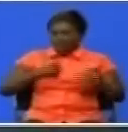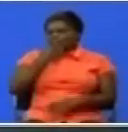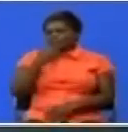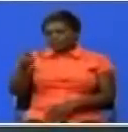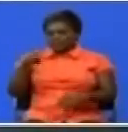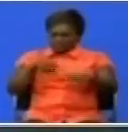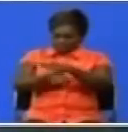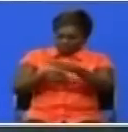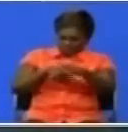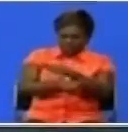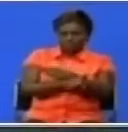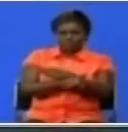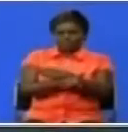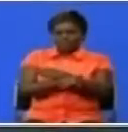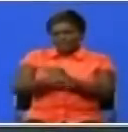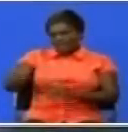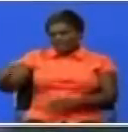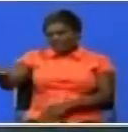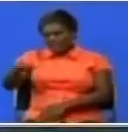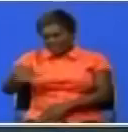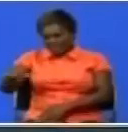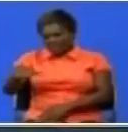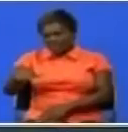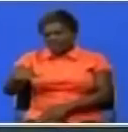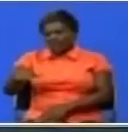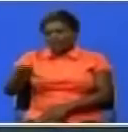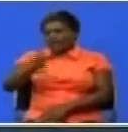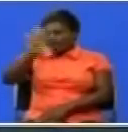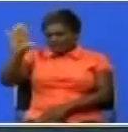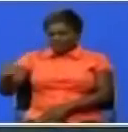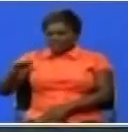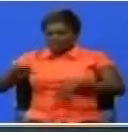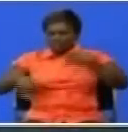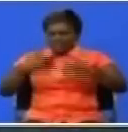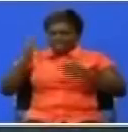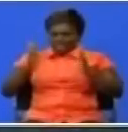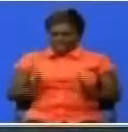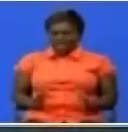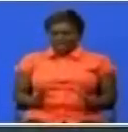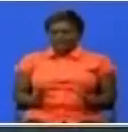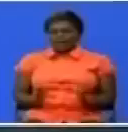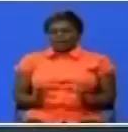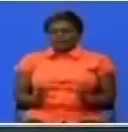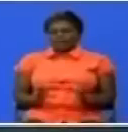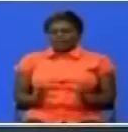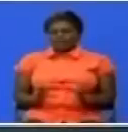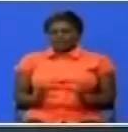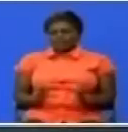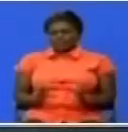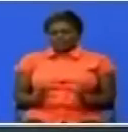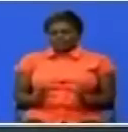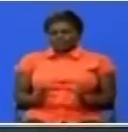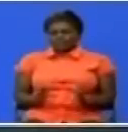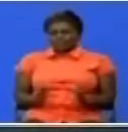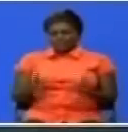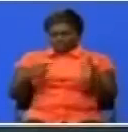score goals. And there's some other players there as well. Kahata can play up there, Ali can play up there, George can play up there. And they've